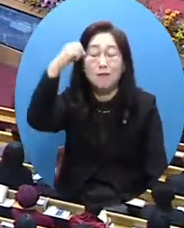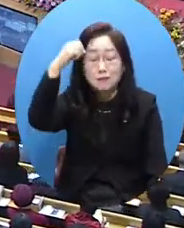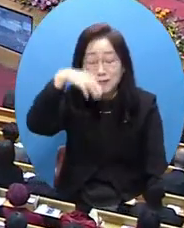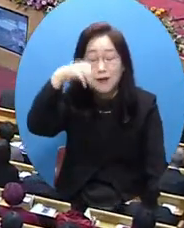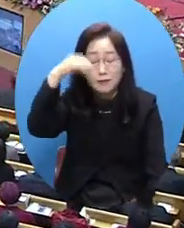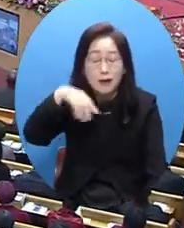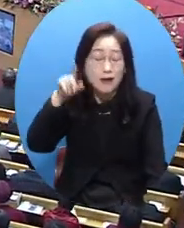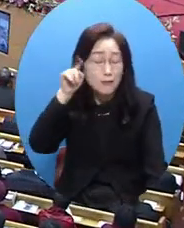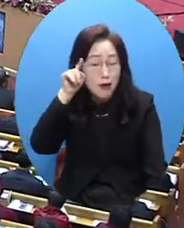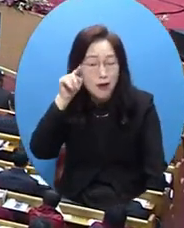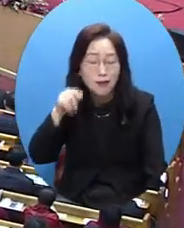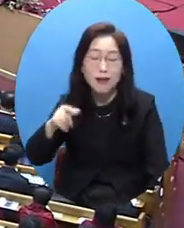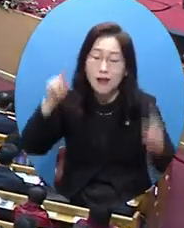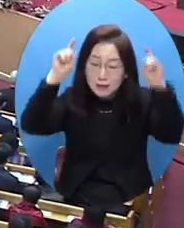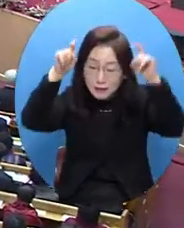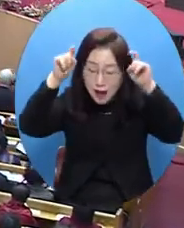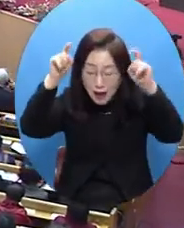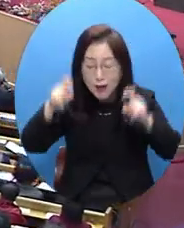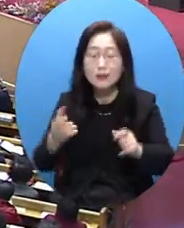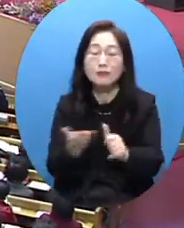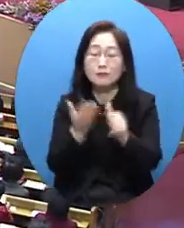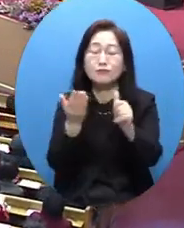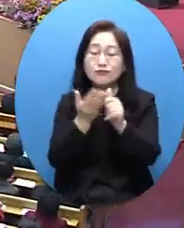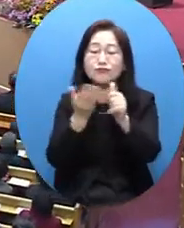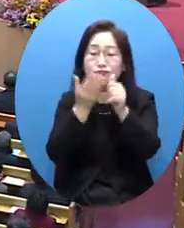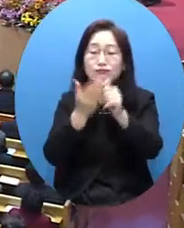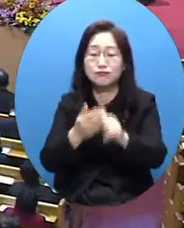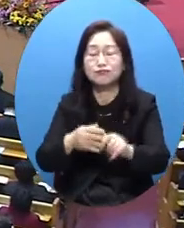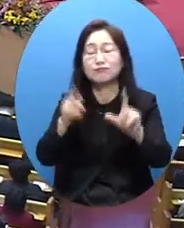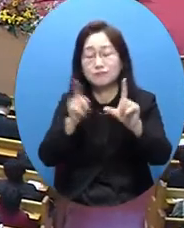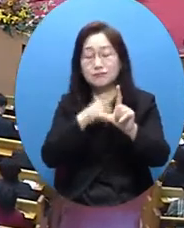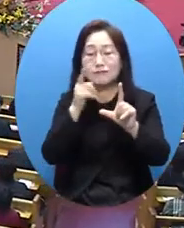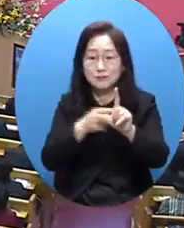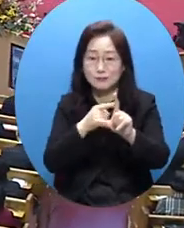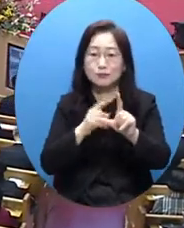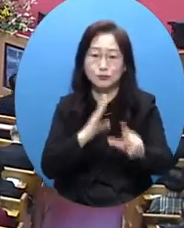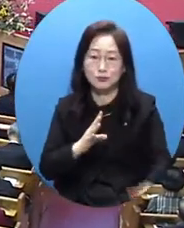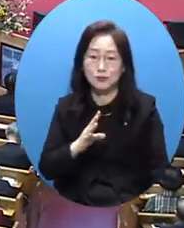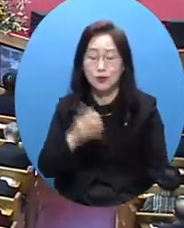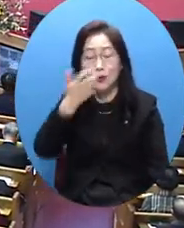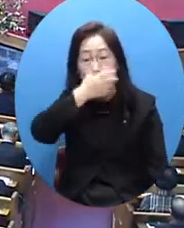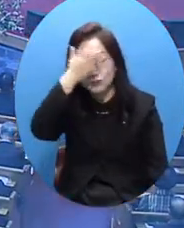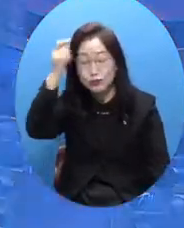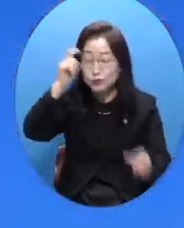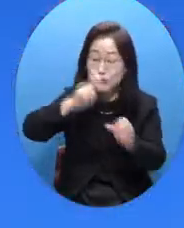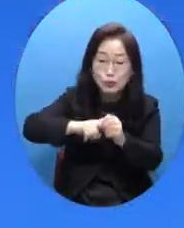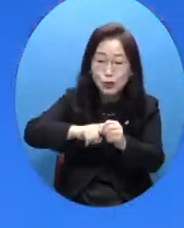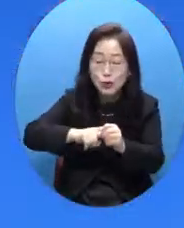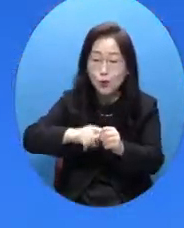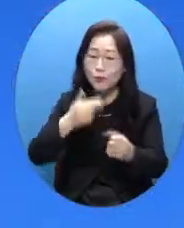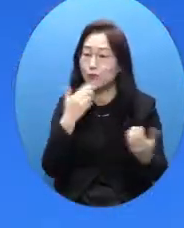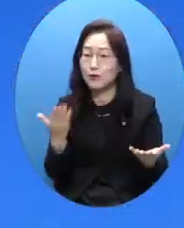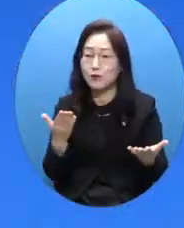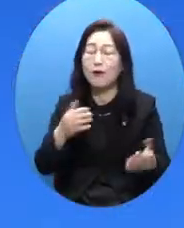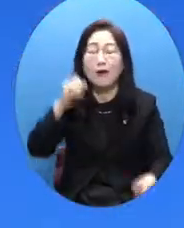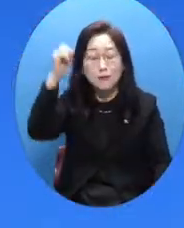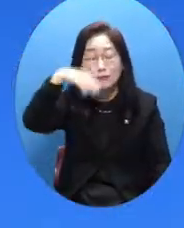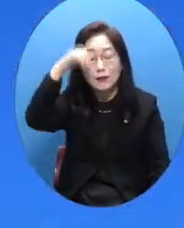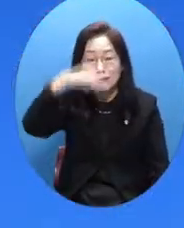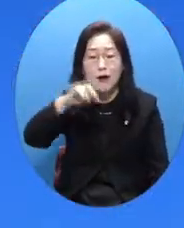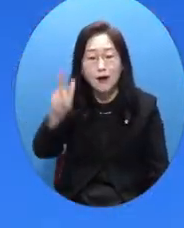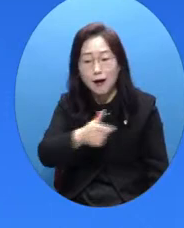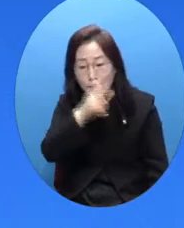just live by day day by day attending their father's ship that's all they did they had another dream they had no purpose